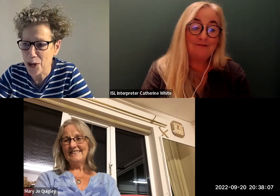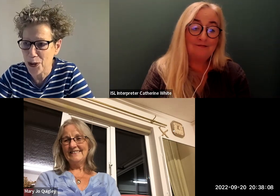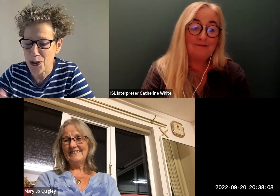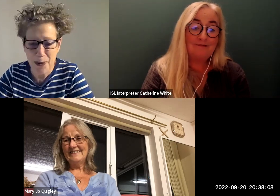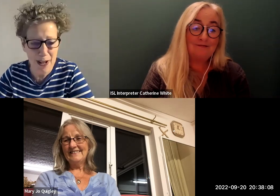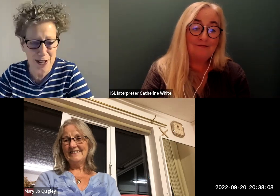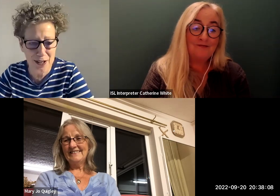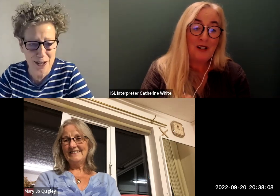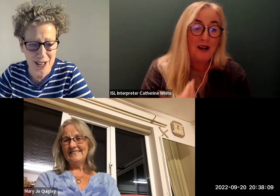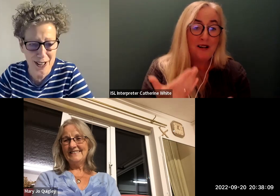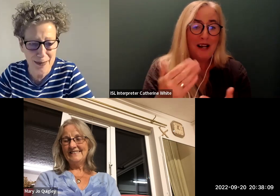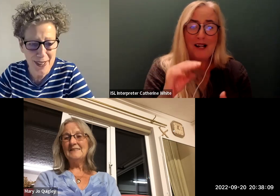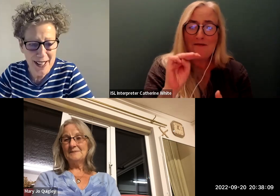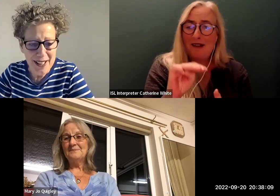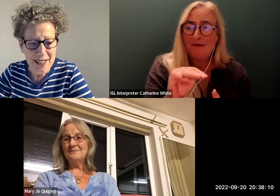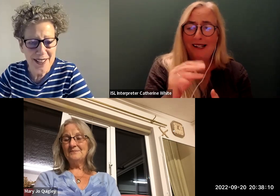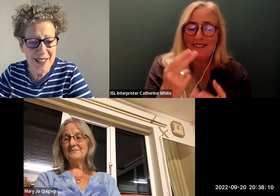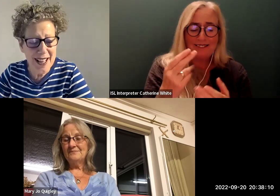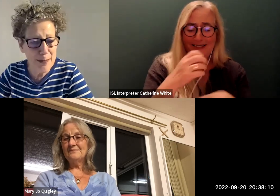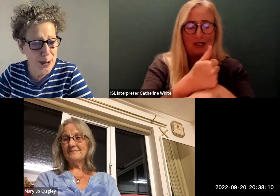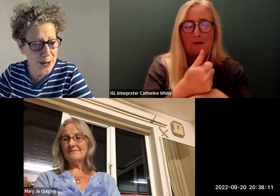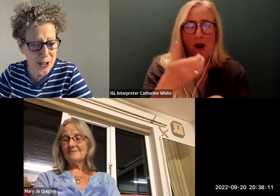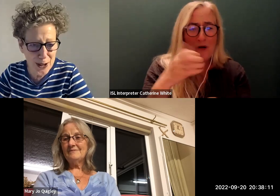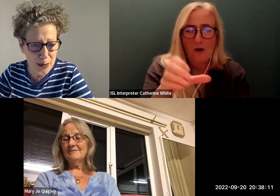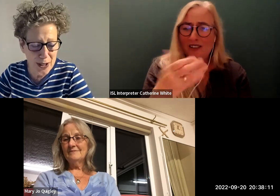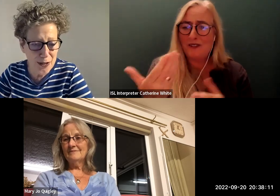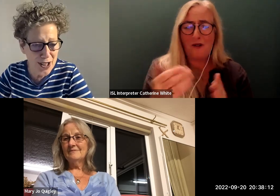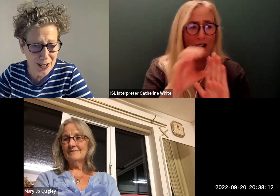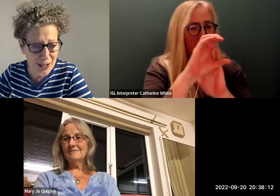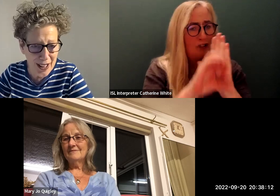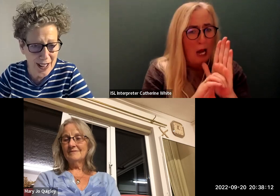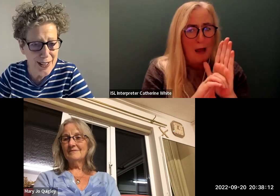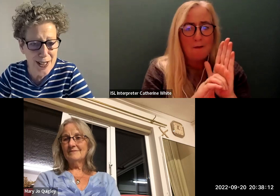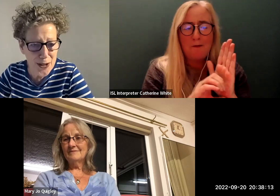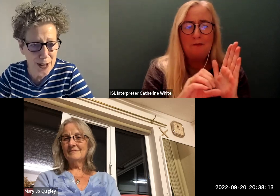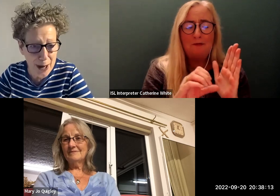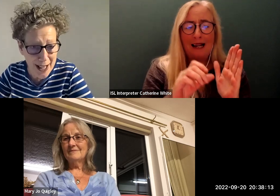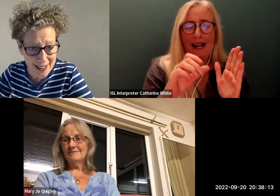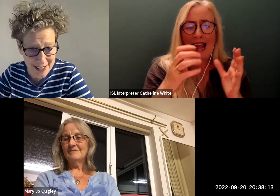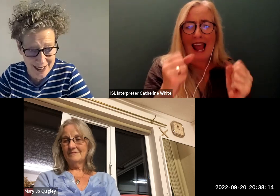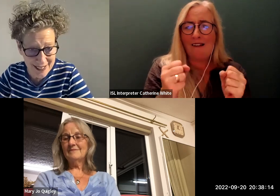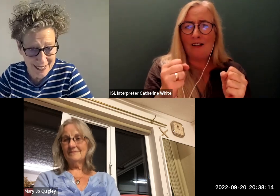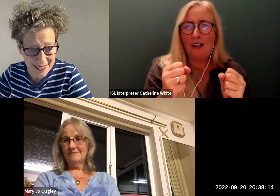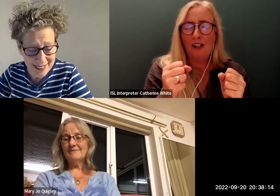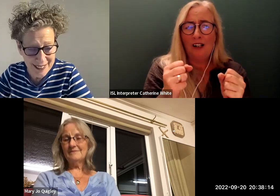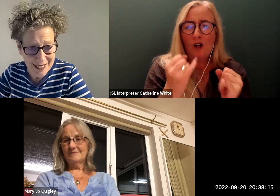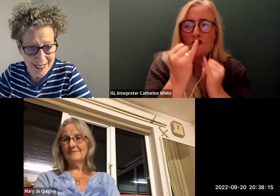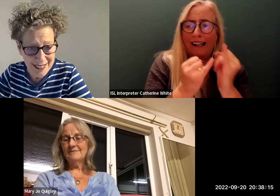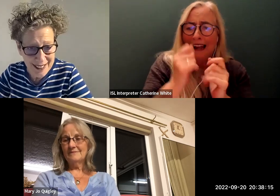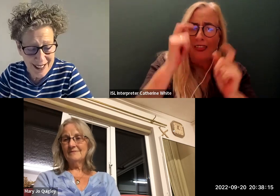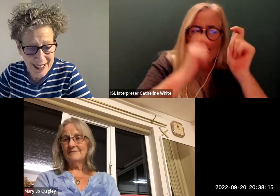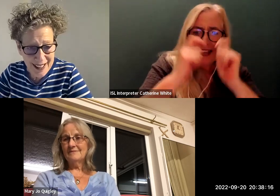a course or part of the curriculum that Mm, is more to do with critical thinking and social awareness, mm-hmm,